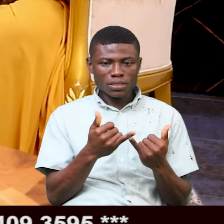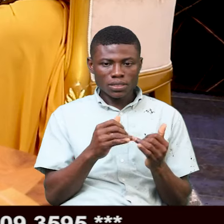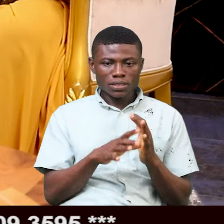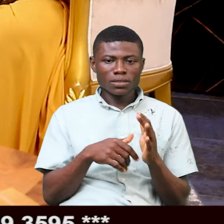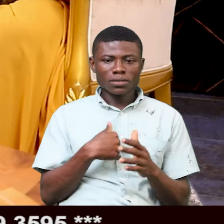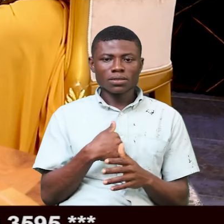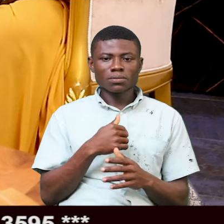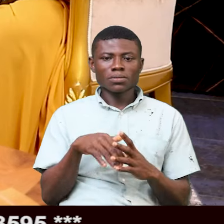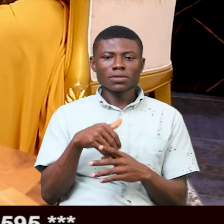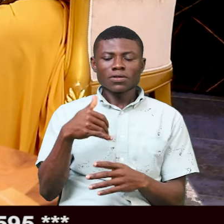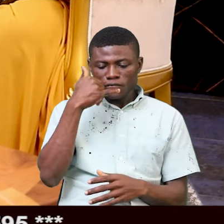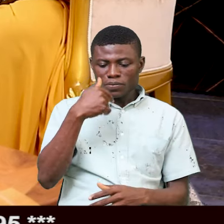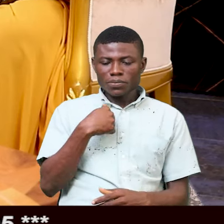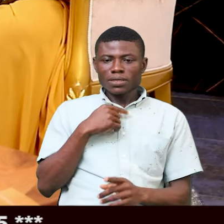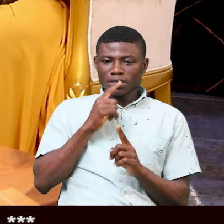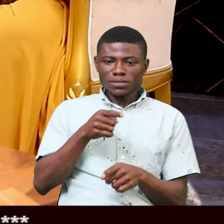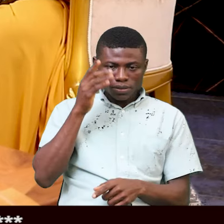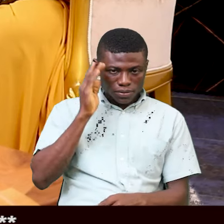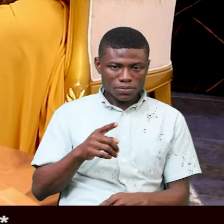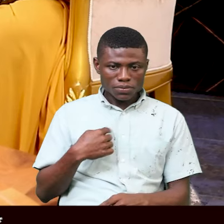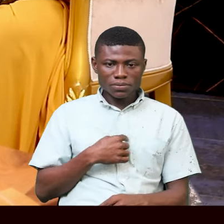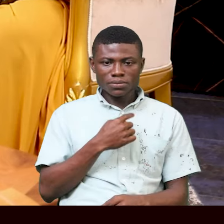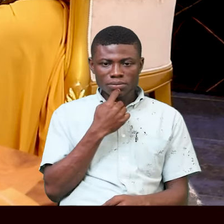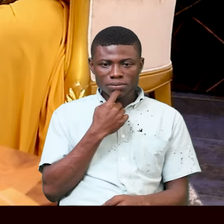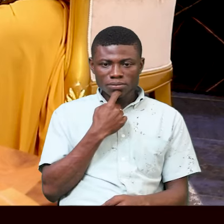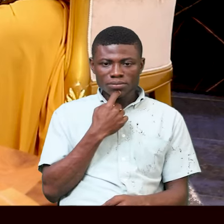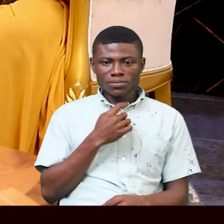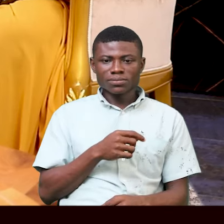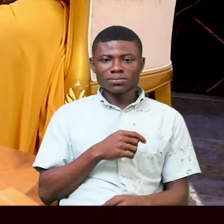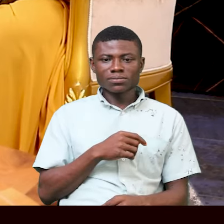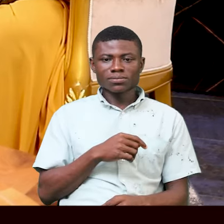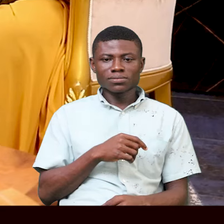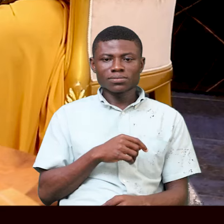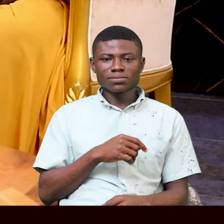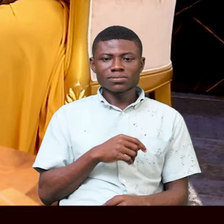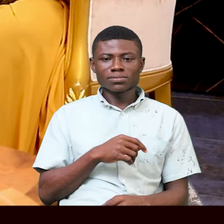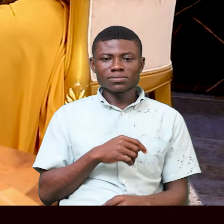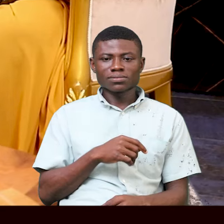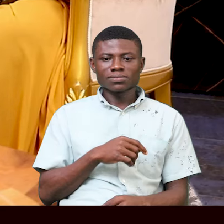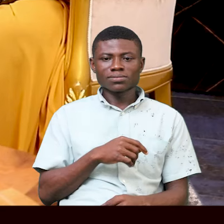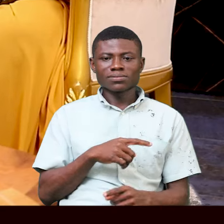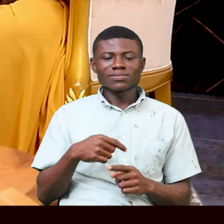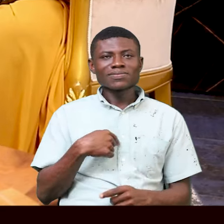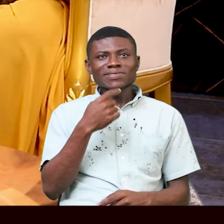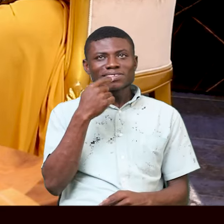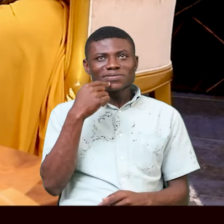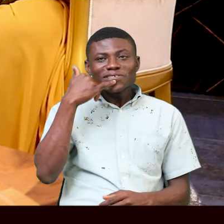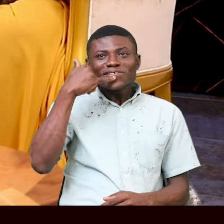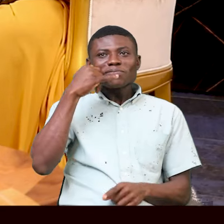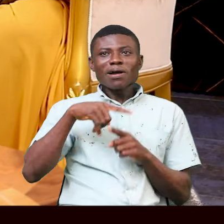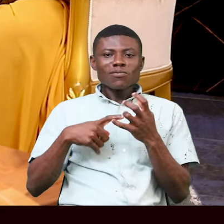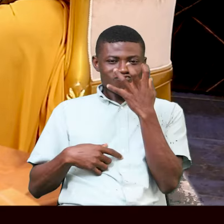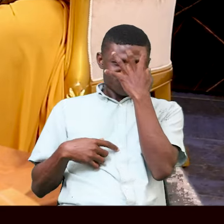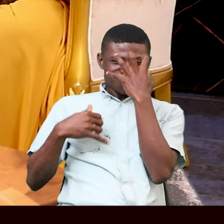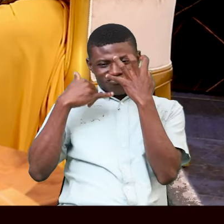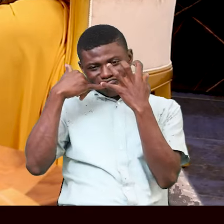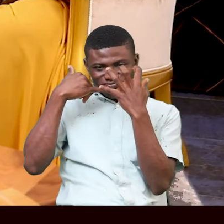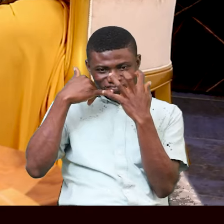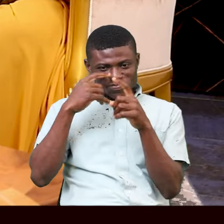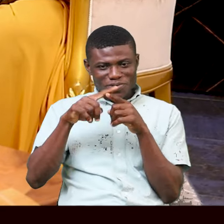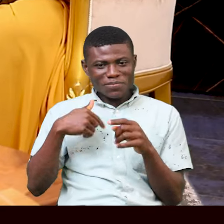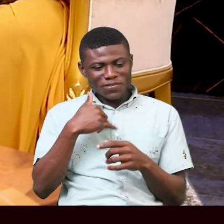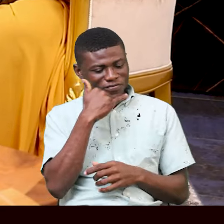seya na mimpi ofre mi amefa mi fa yansu yesuri mi nkwa na menam so memuna menam yesuri onu